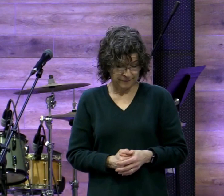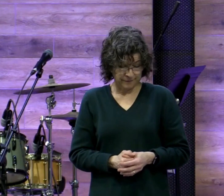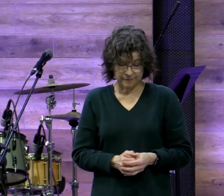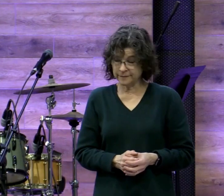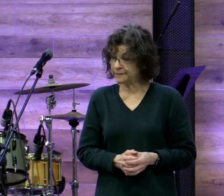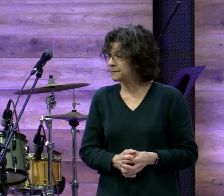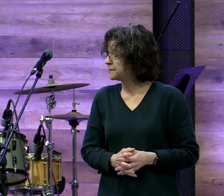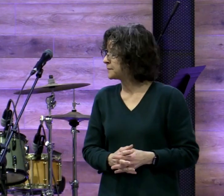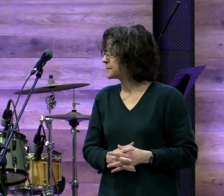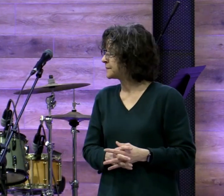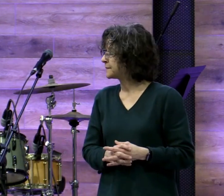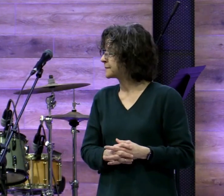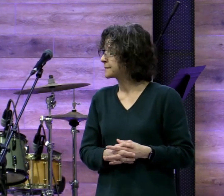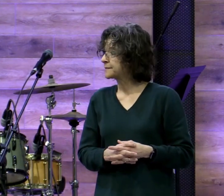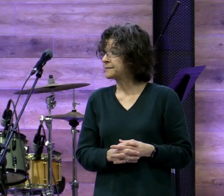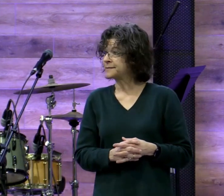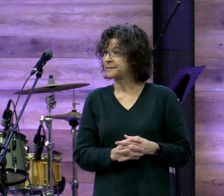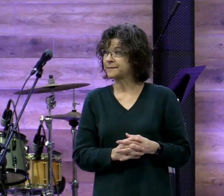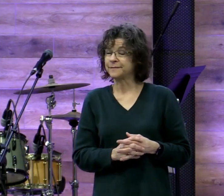This is